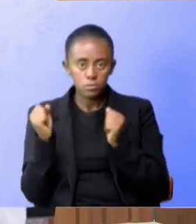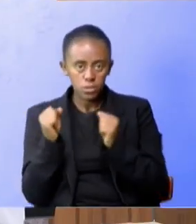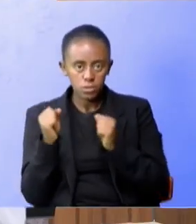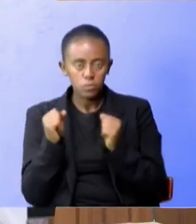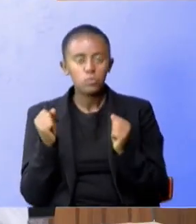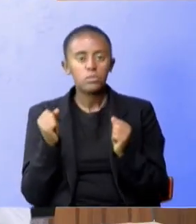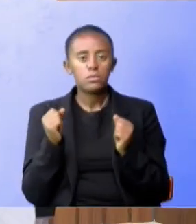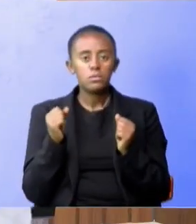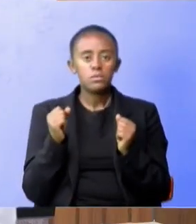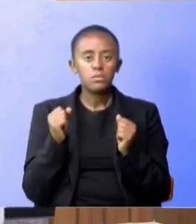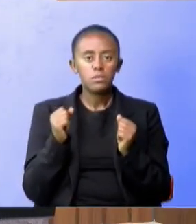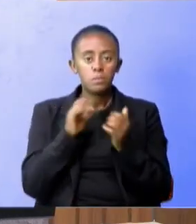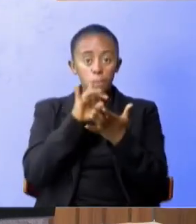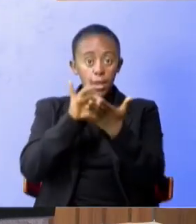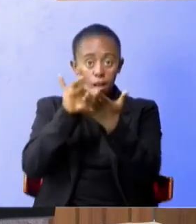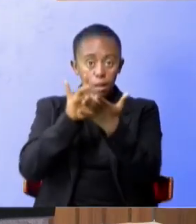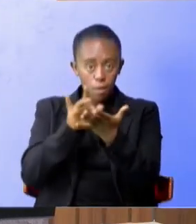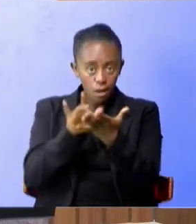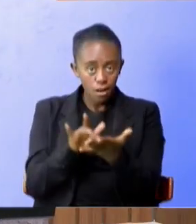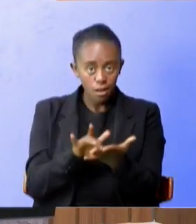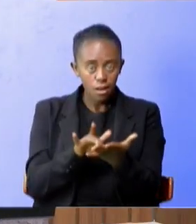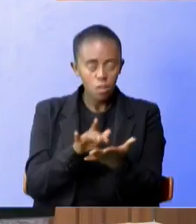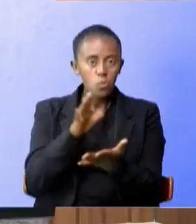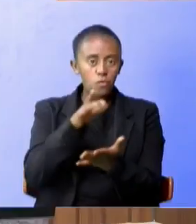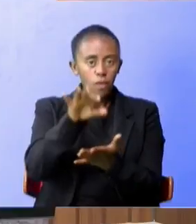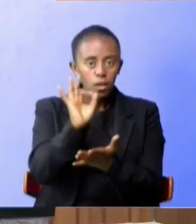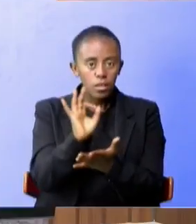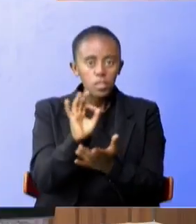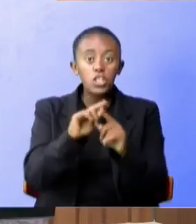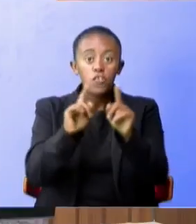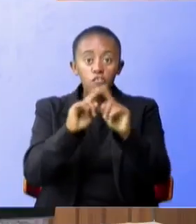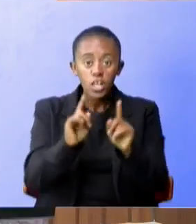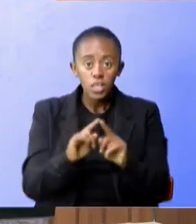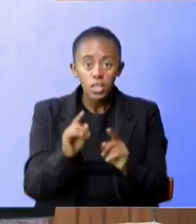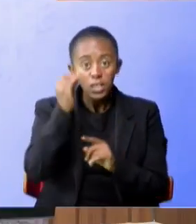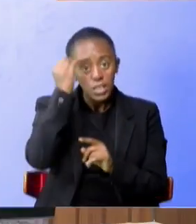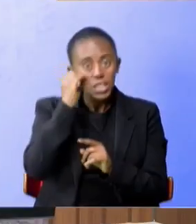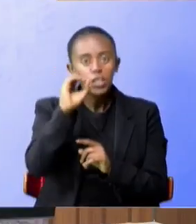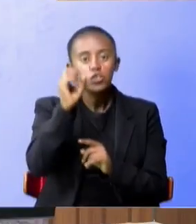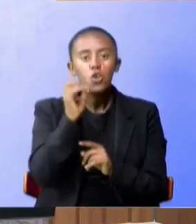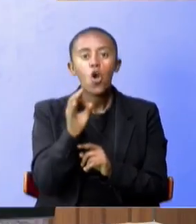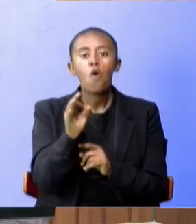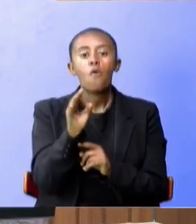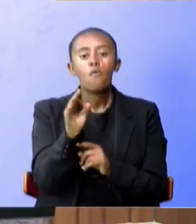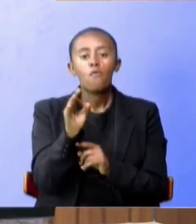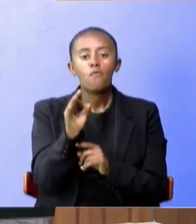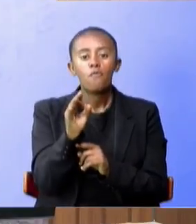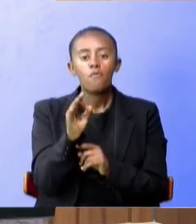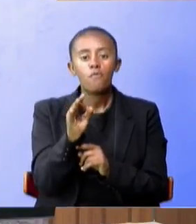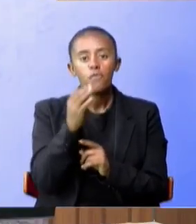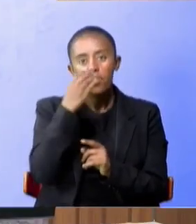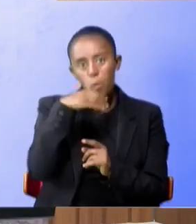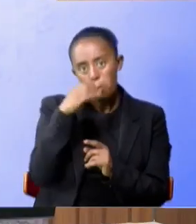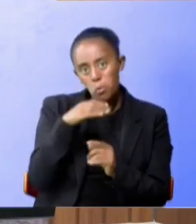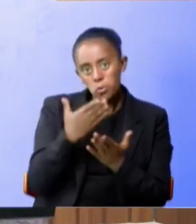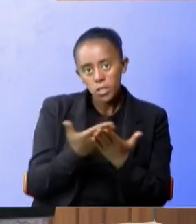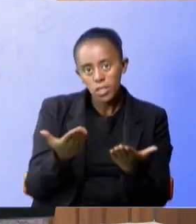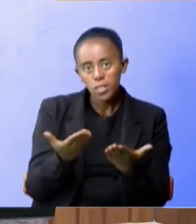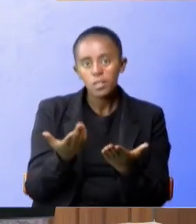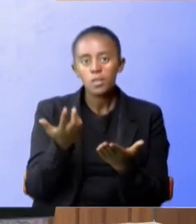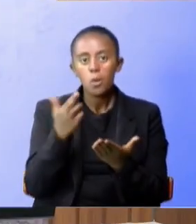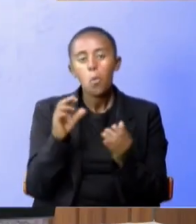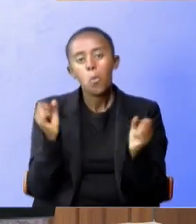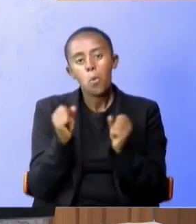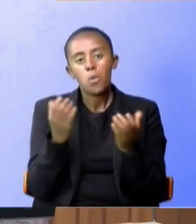extremely cold. So in the middle, we might find different degrees of hot things or